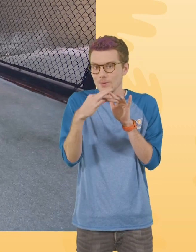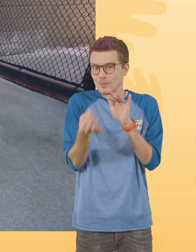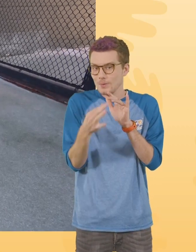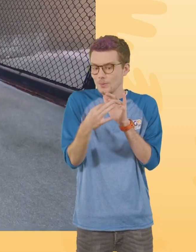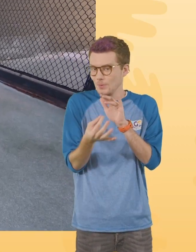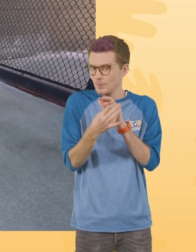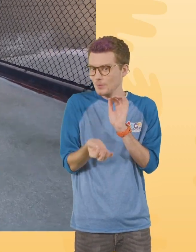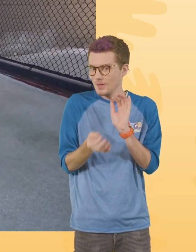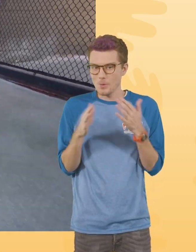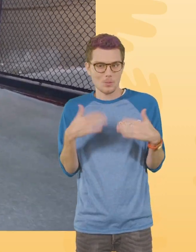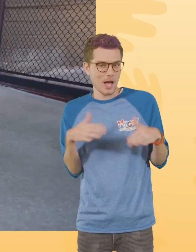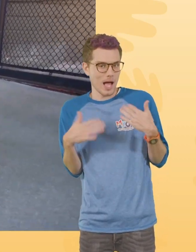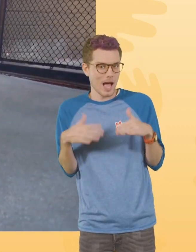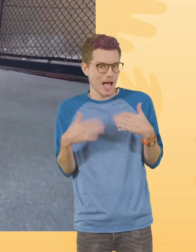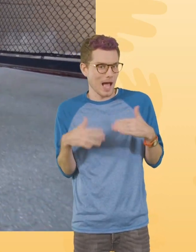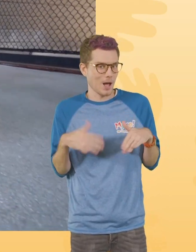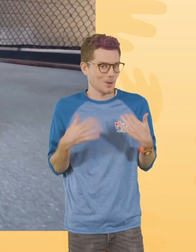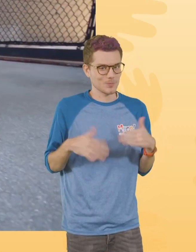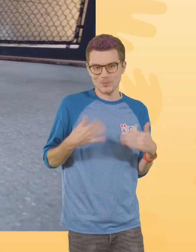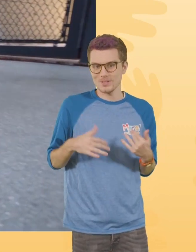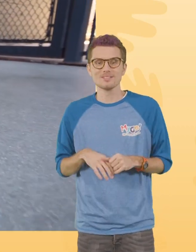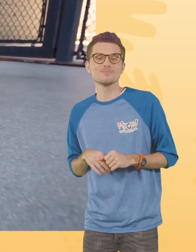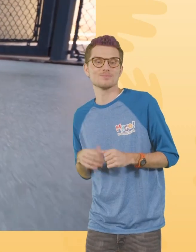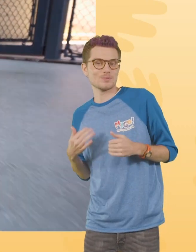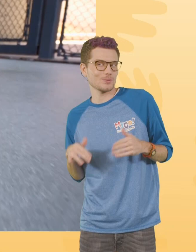Princess Buttercup's pretty little nails. Whoa.